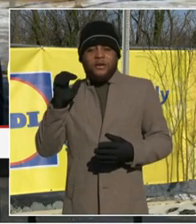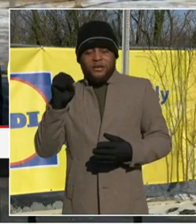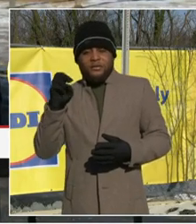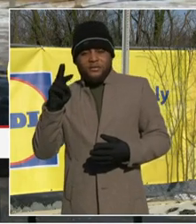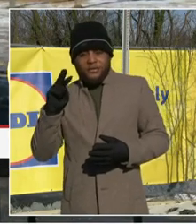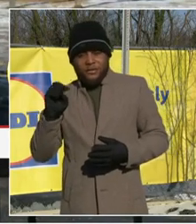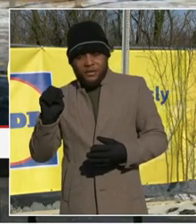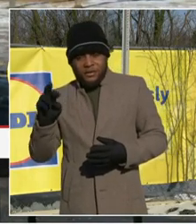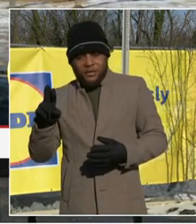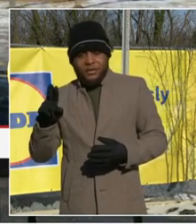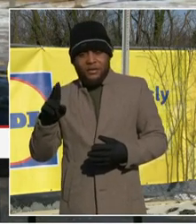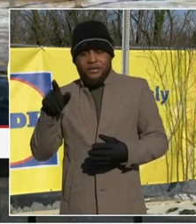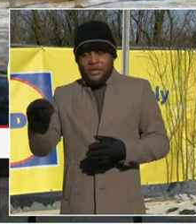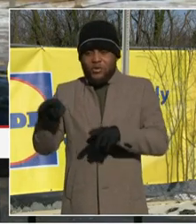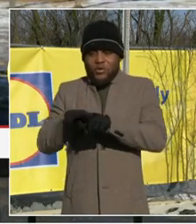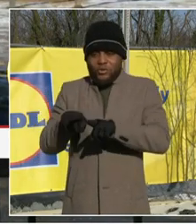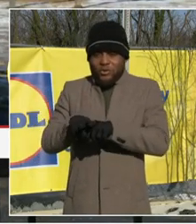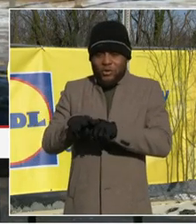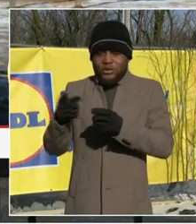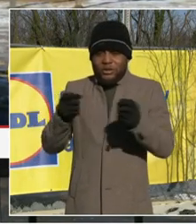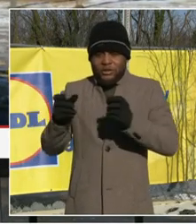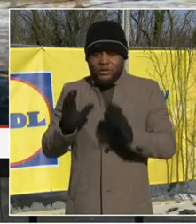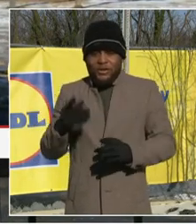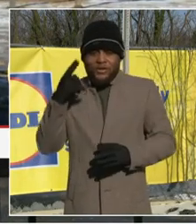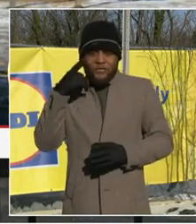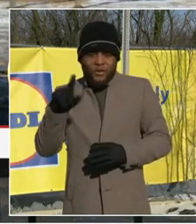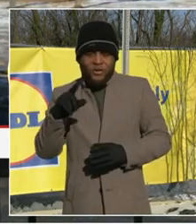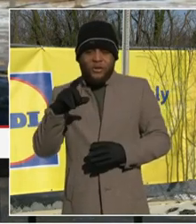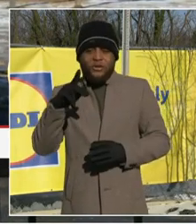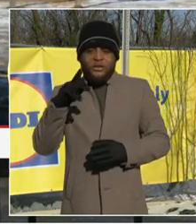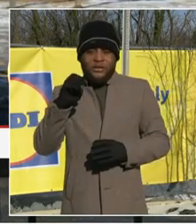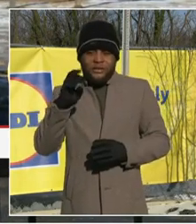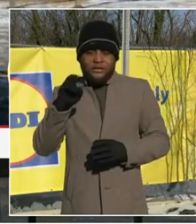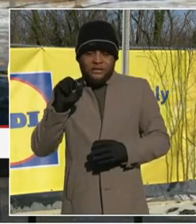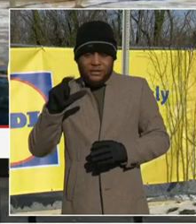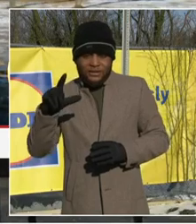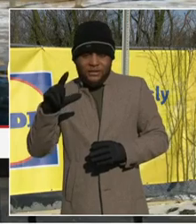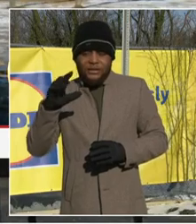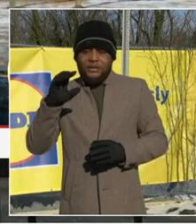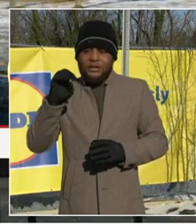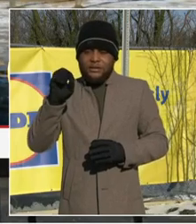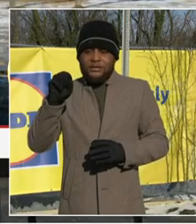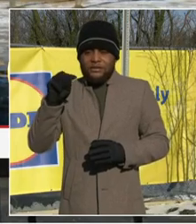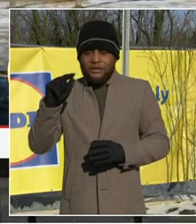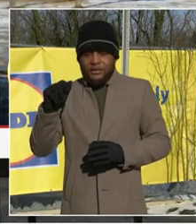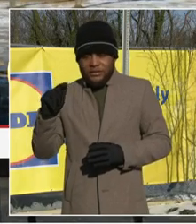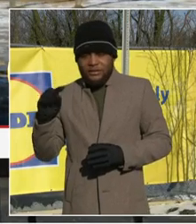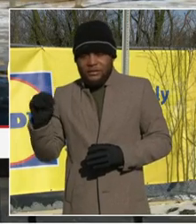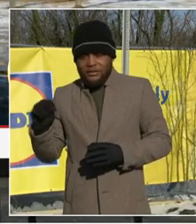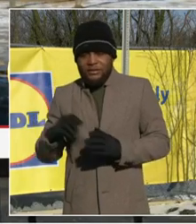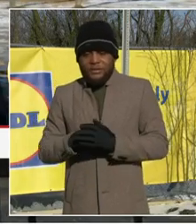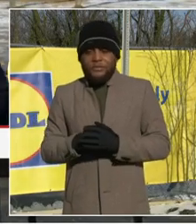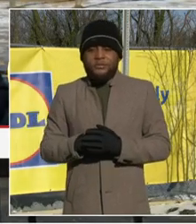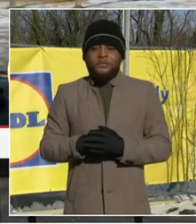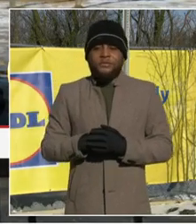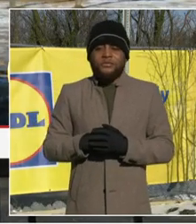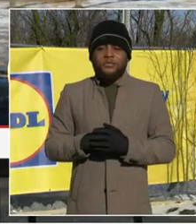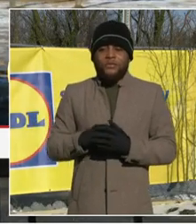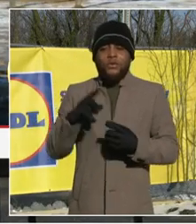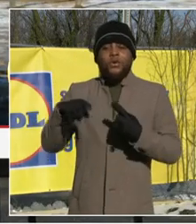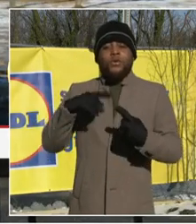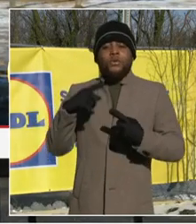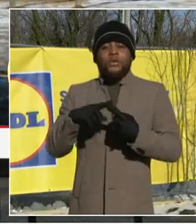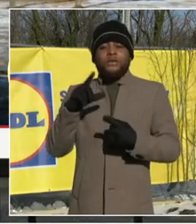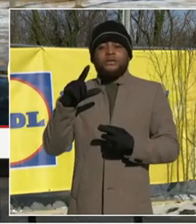who is the Director for Real Estate for the district. Thank you. And so when Lidl opens later